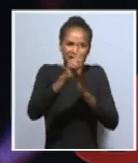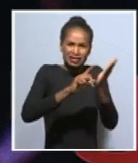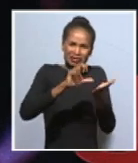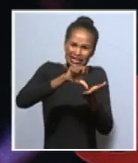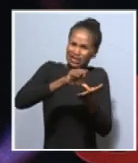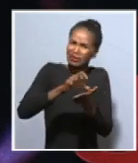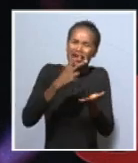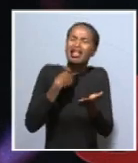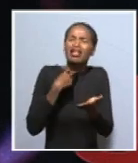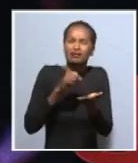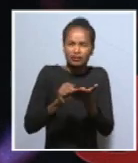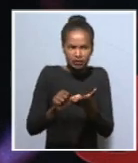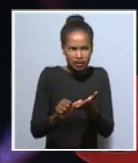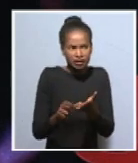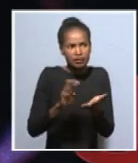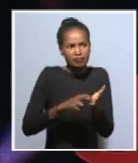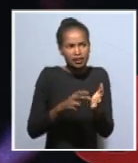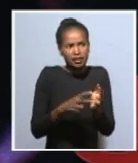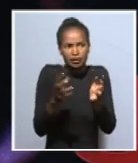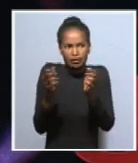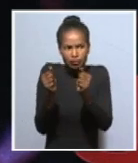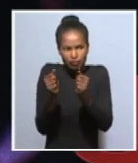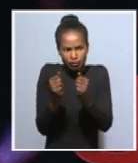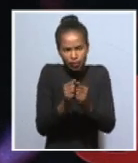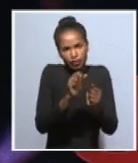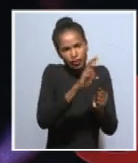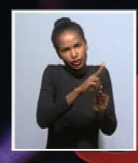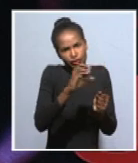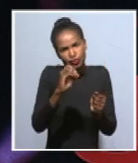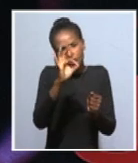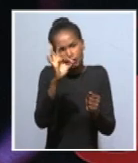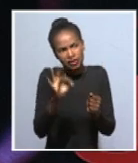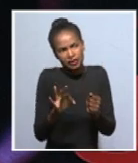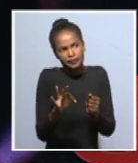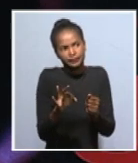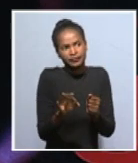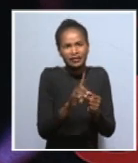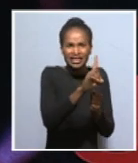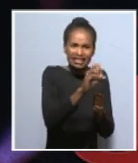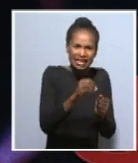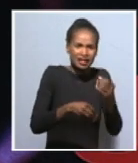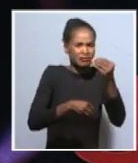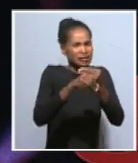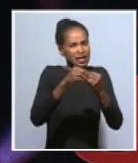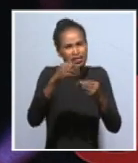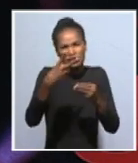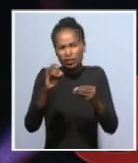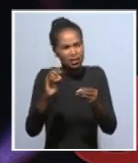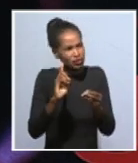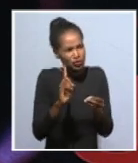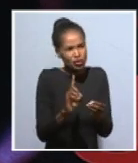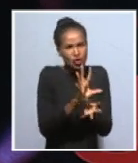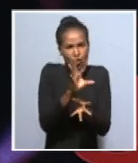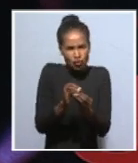want to do both, then it's the bigger of those two, which is the 20%. So it is not 10 plus 20. Not the total, just the bigger of the two.